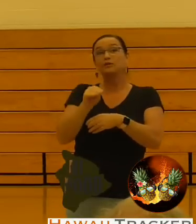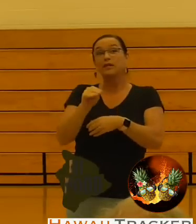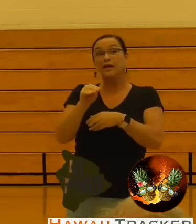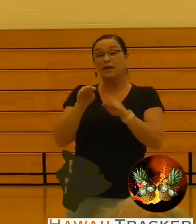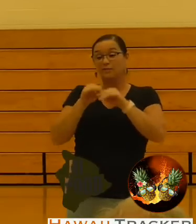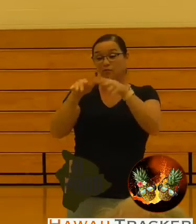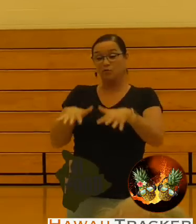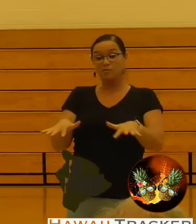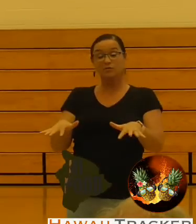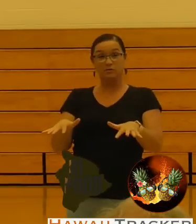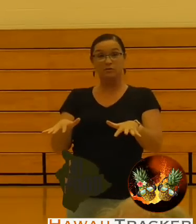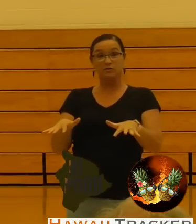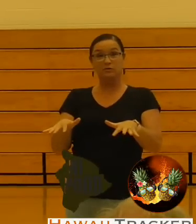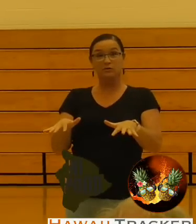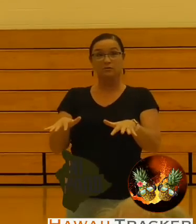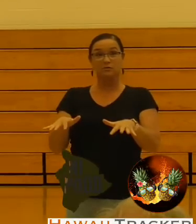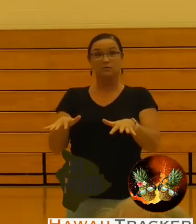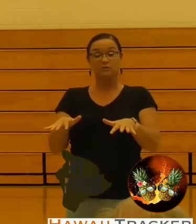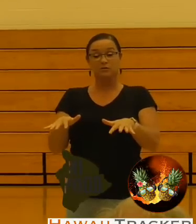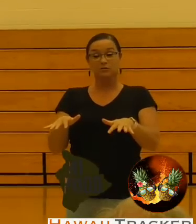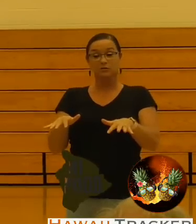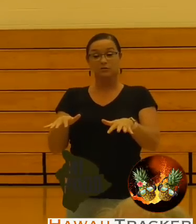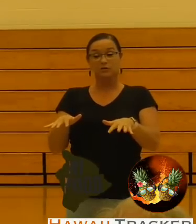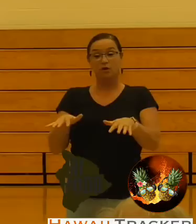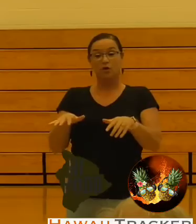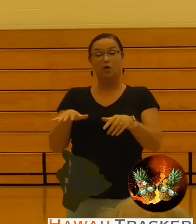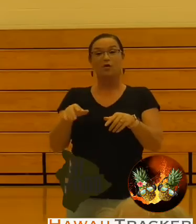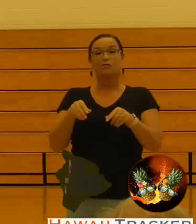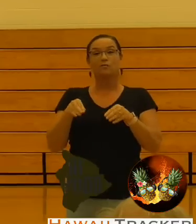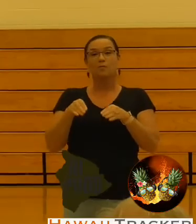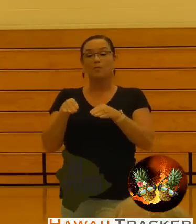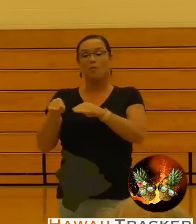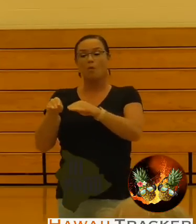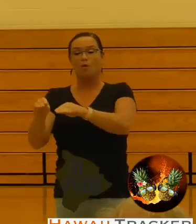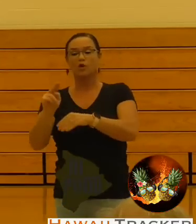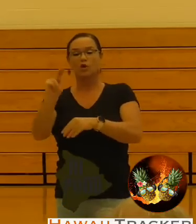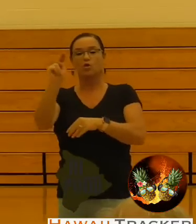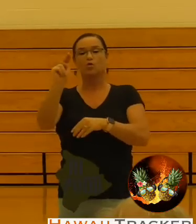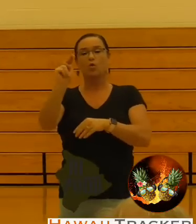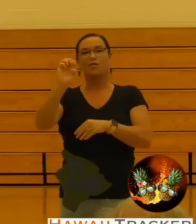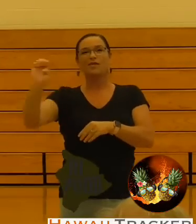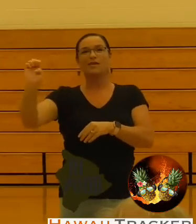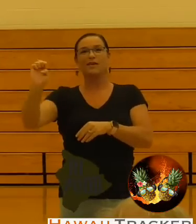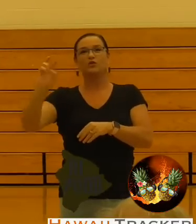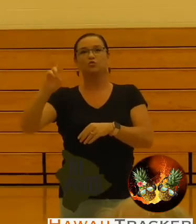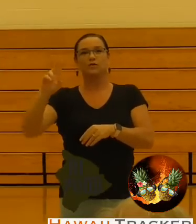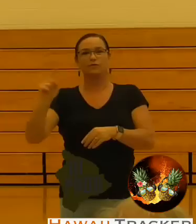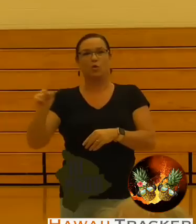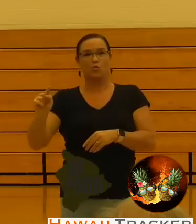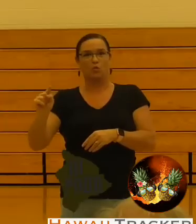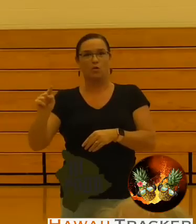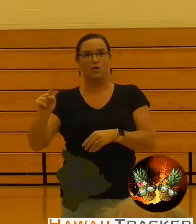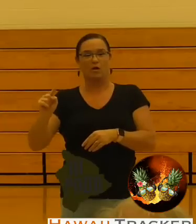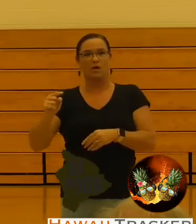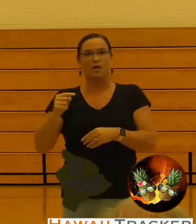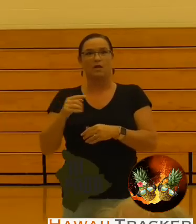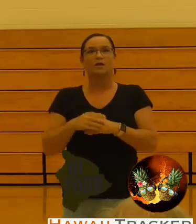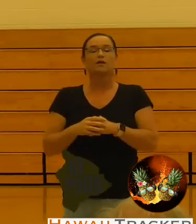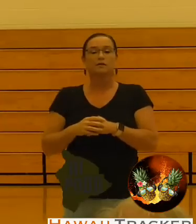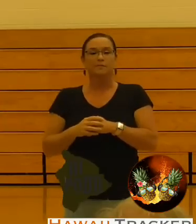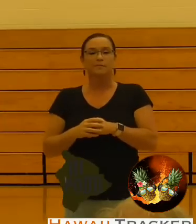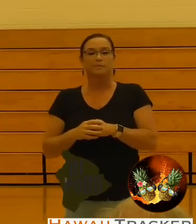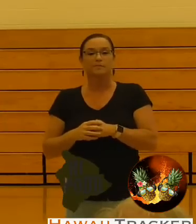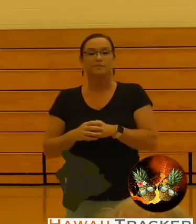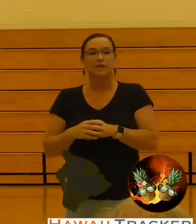eruptions proceeded into the northeast rift zone. Summit phase first, then northeast